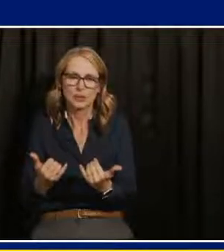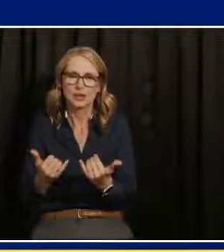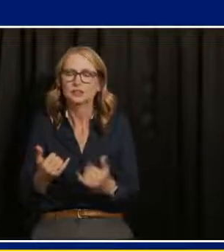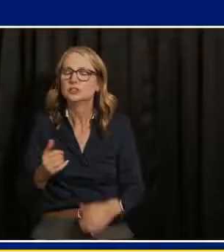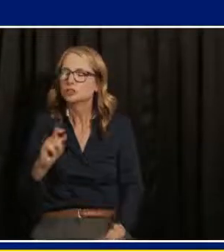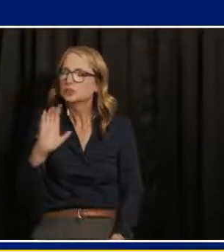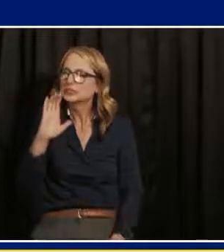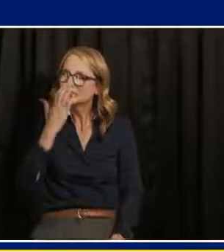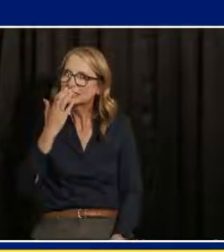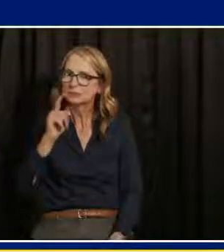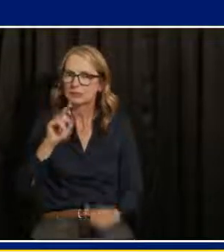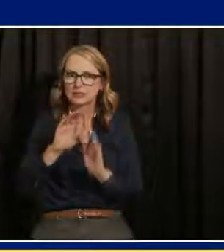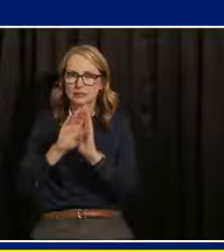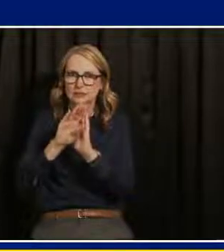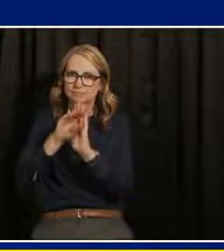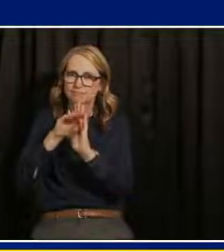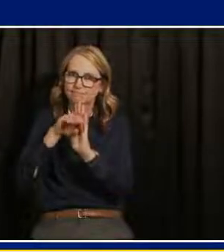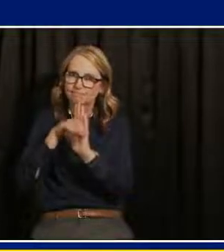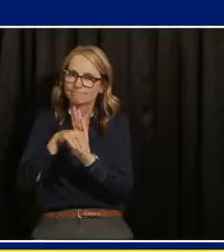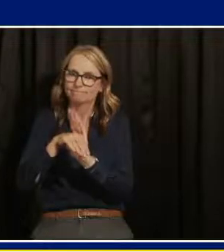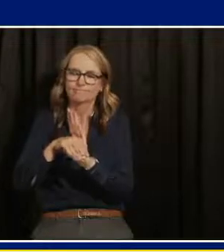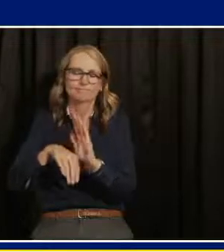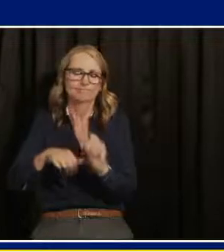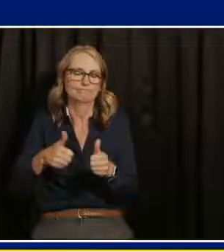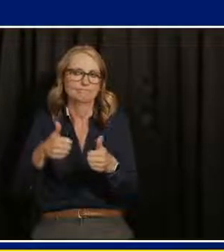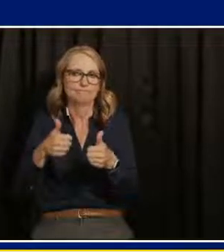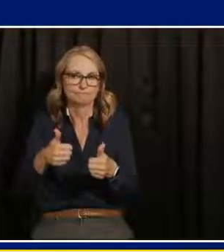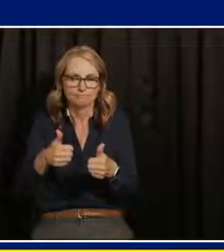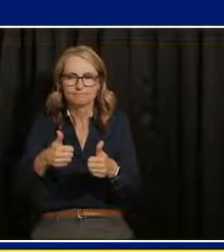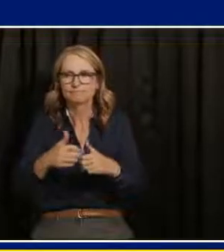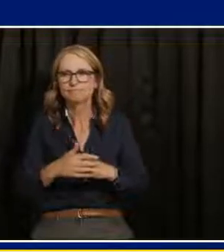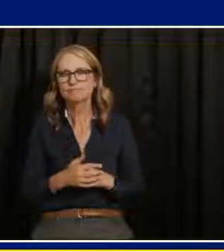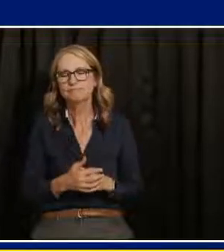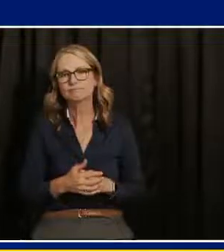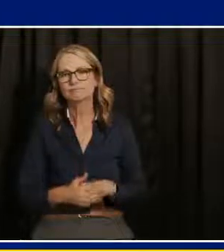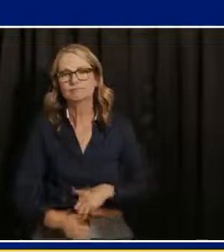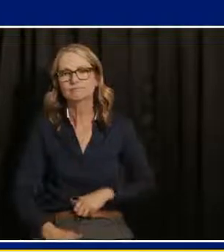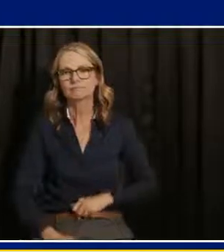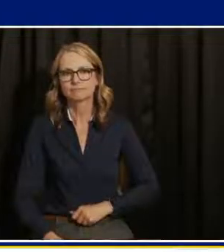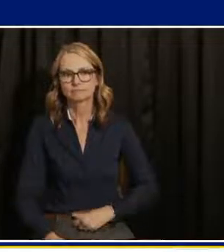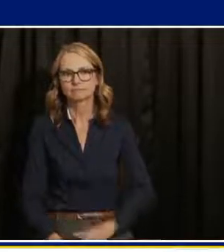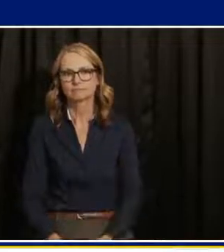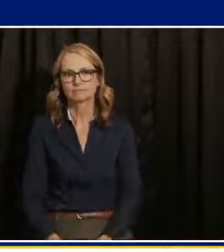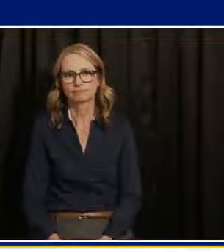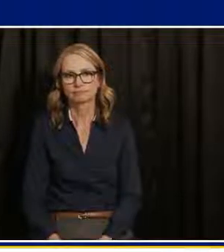right direction. So our hospitalization numbers are now following our case numbers. Next slide.